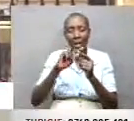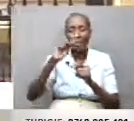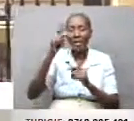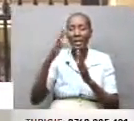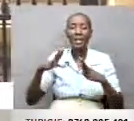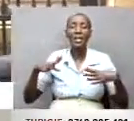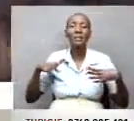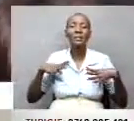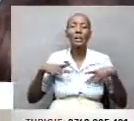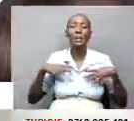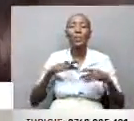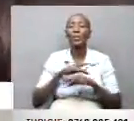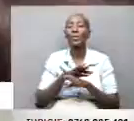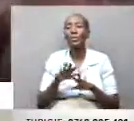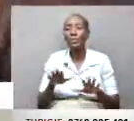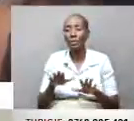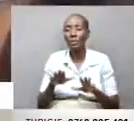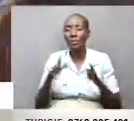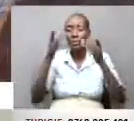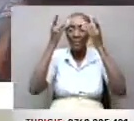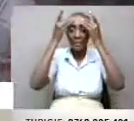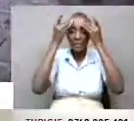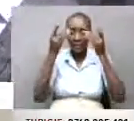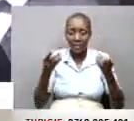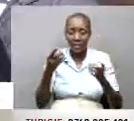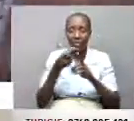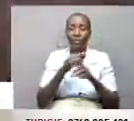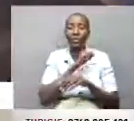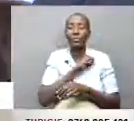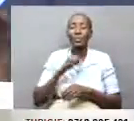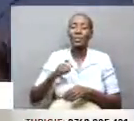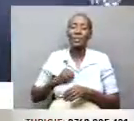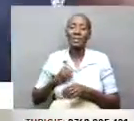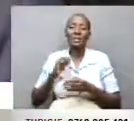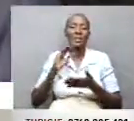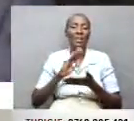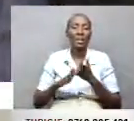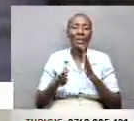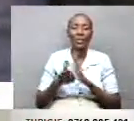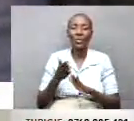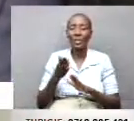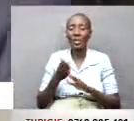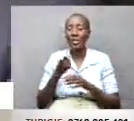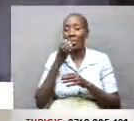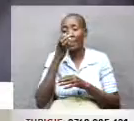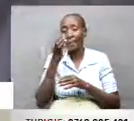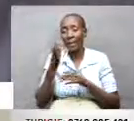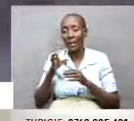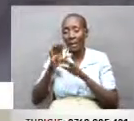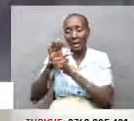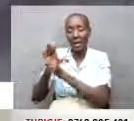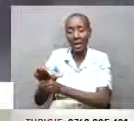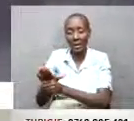wanajivunia ugatuzi. The decision taken by the Senate is without prejudice to its position in High Court